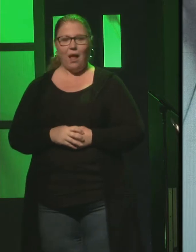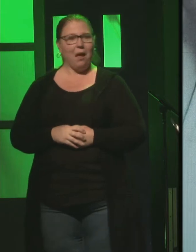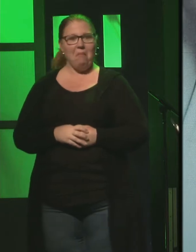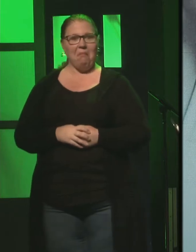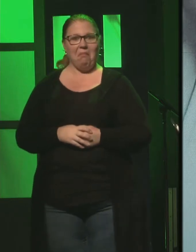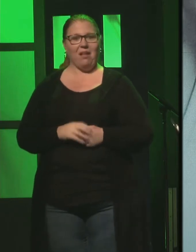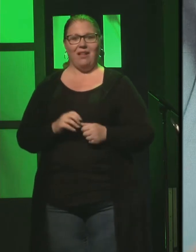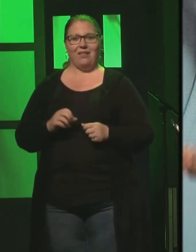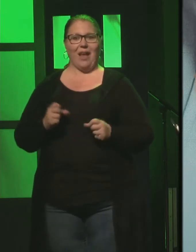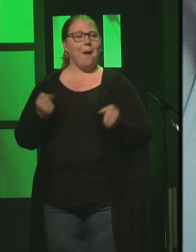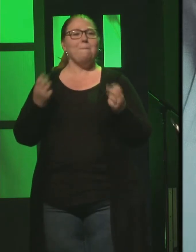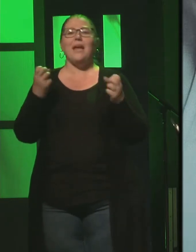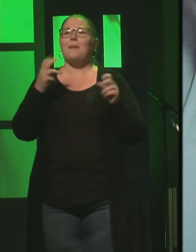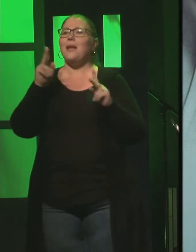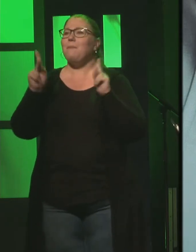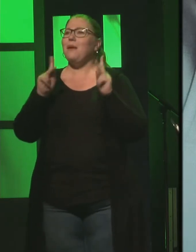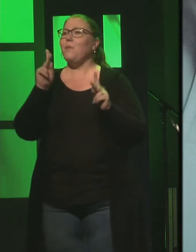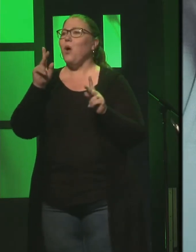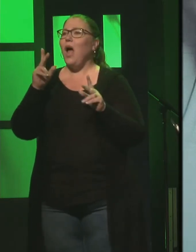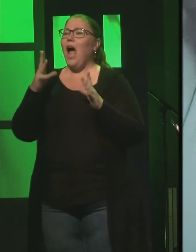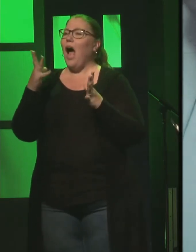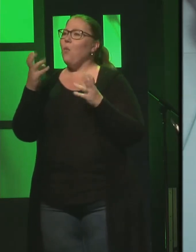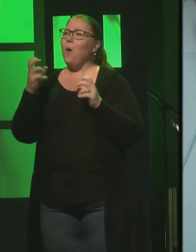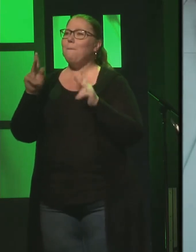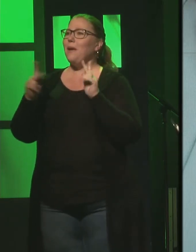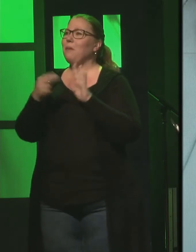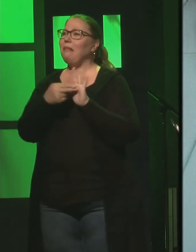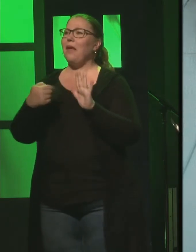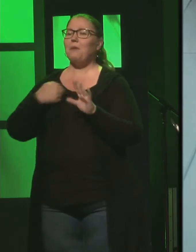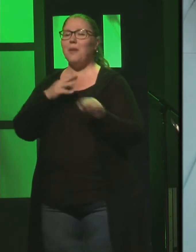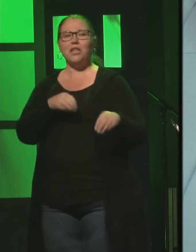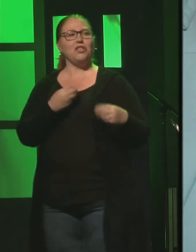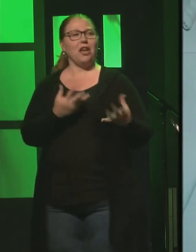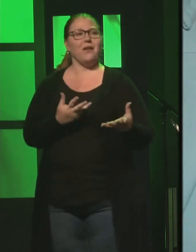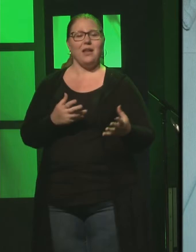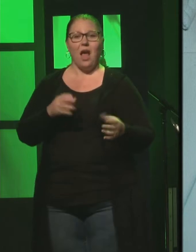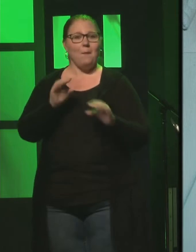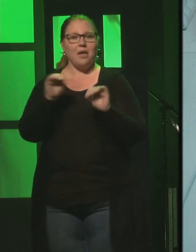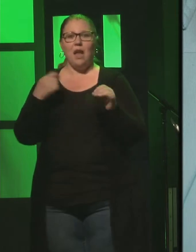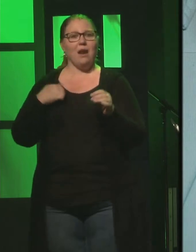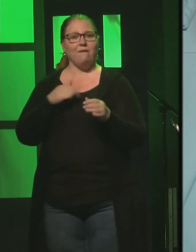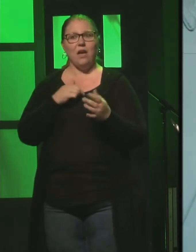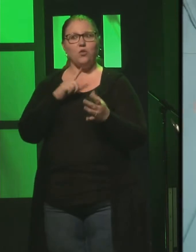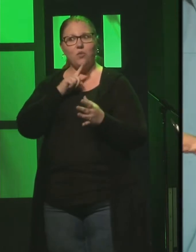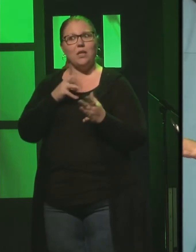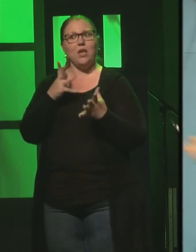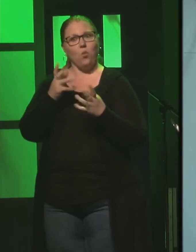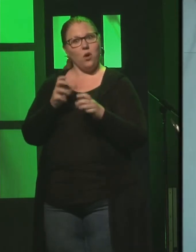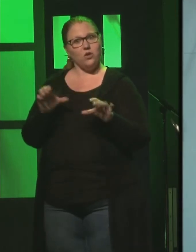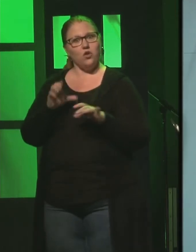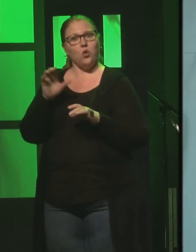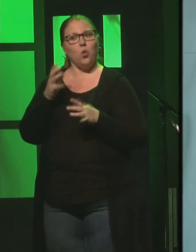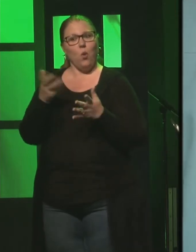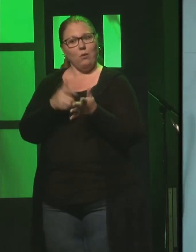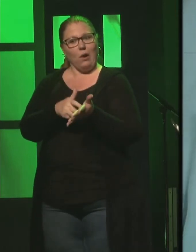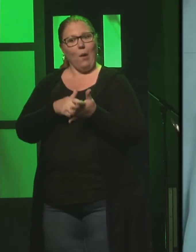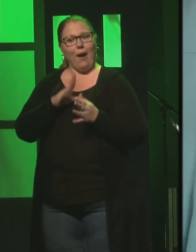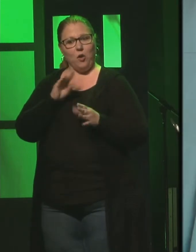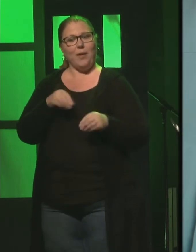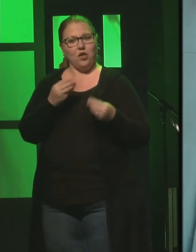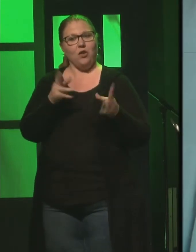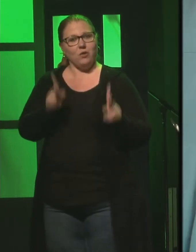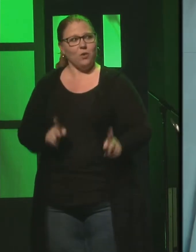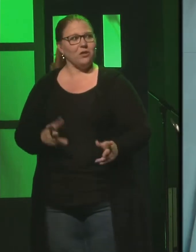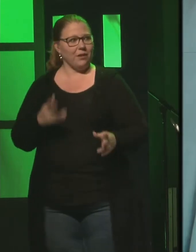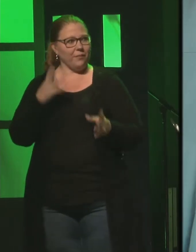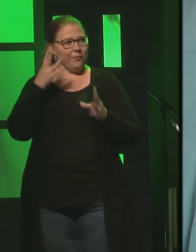all kinds of people. I want to be thought of as generous. But none of us really want to do what it takes to be that generous person. Think